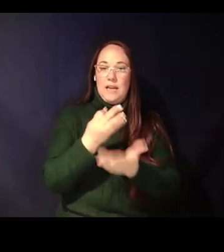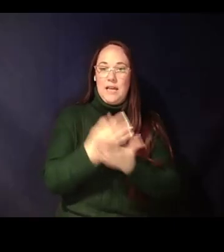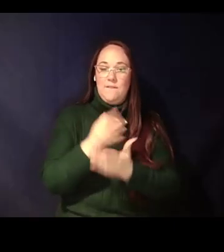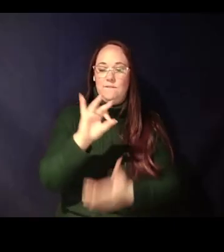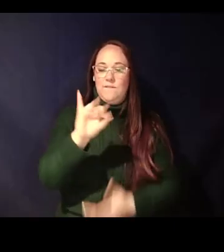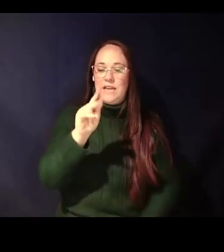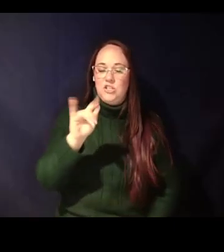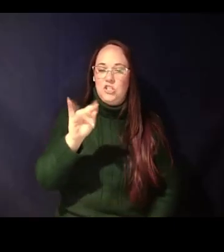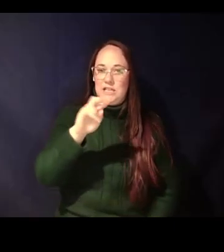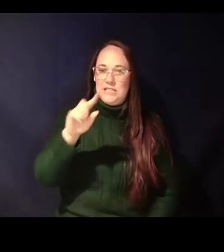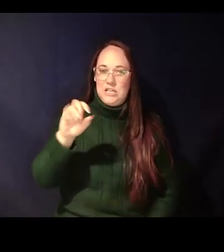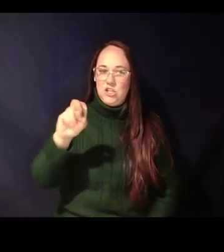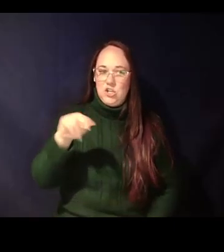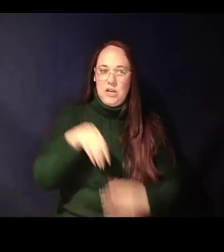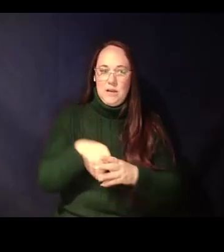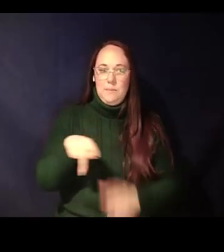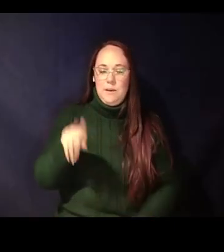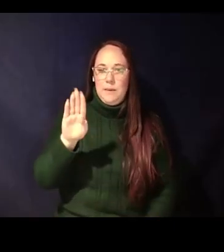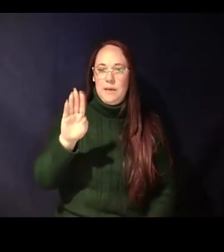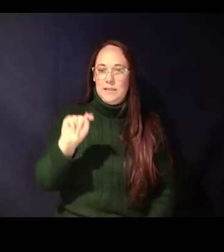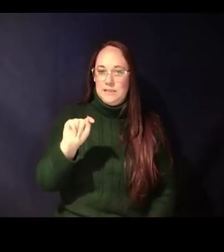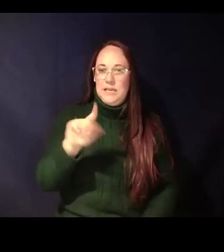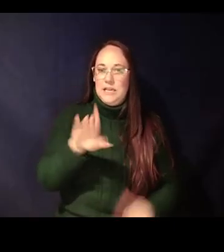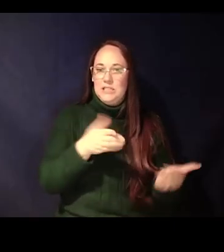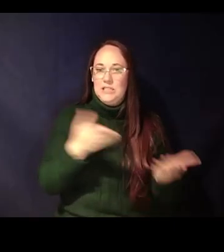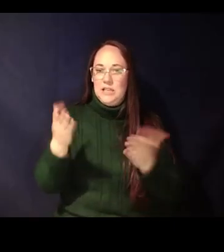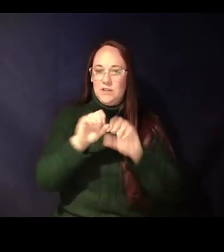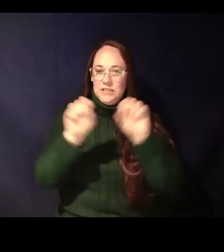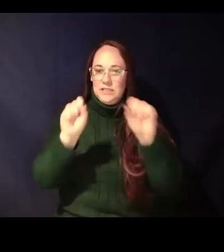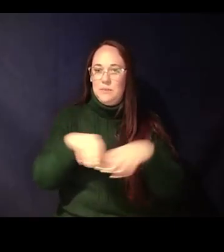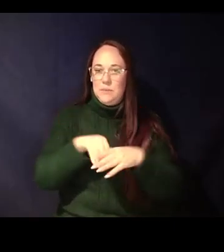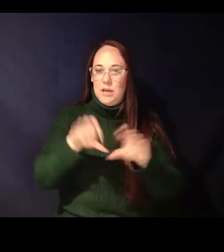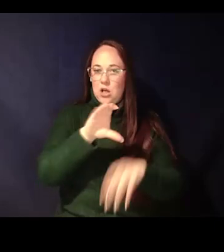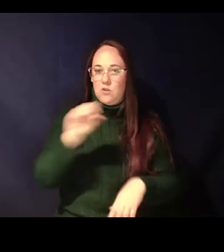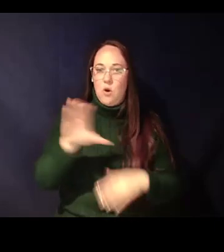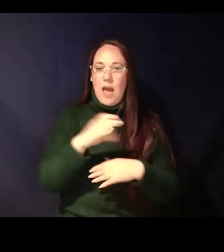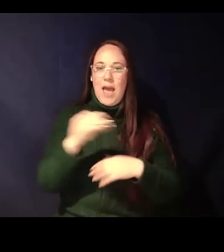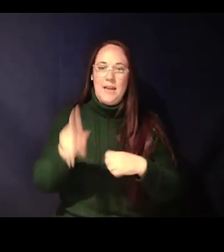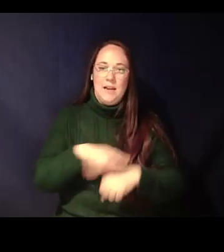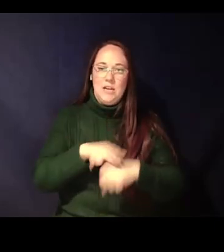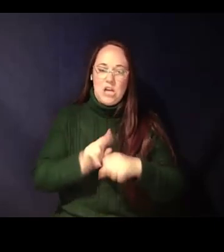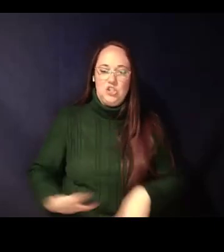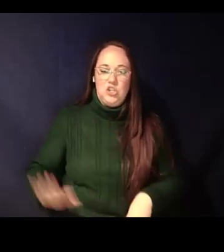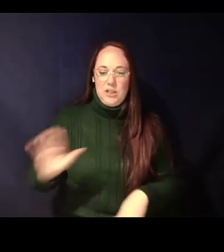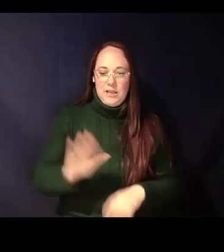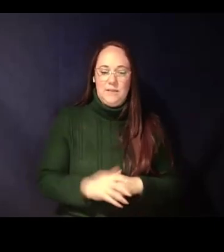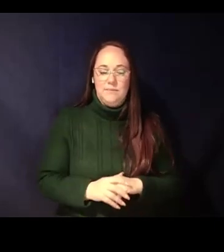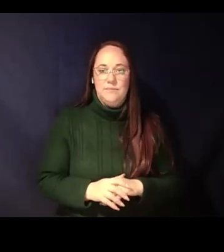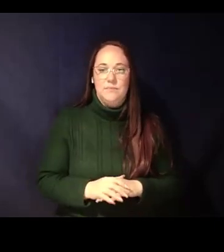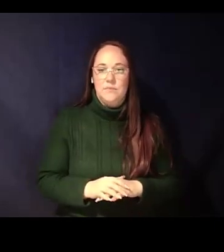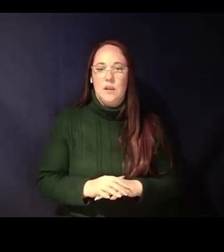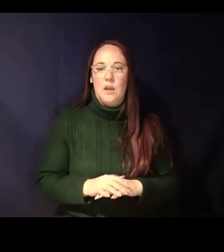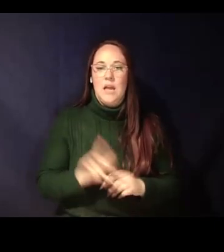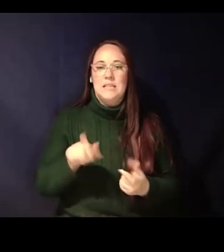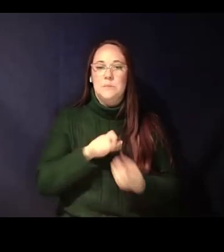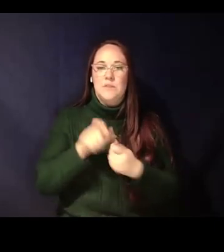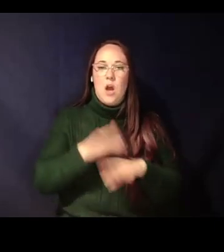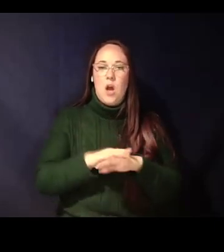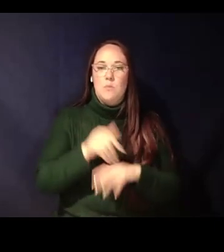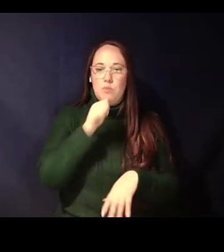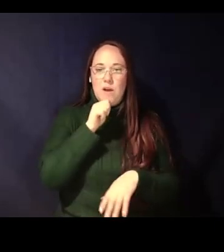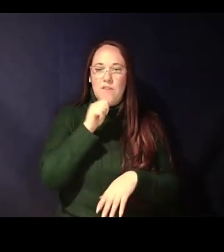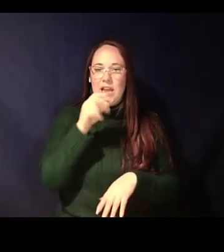within the PBT delivery system in Colorado and frankly nationally, particularly among private